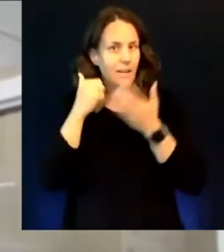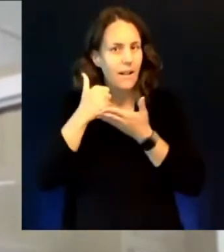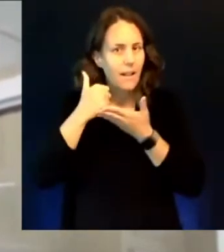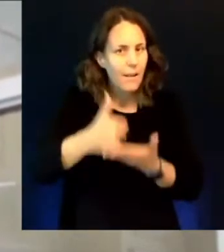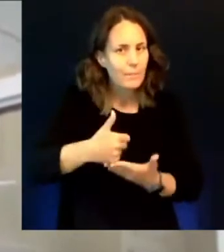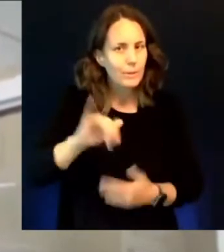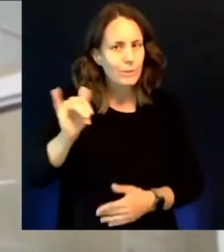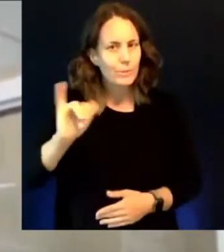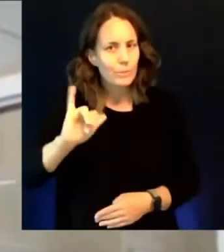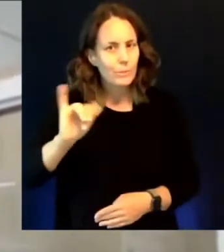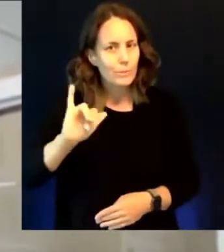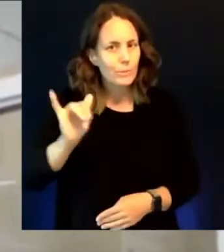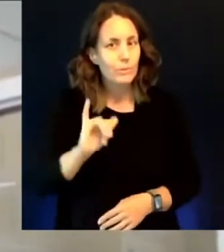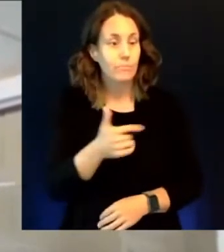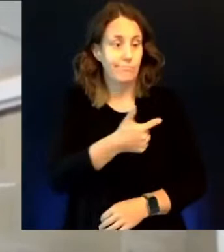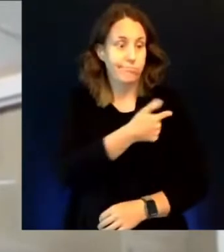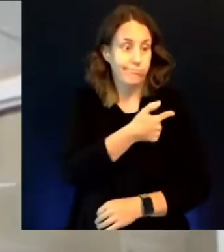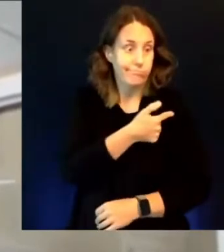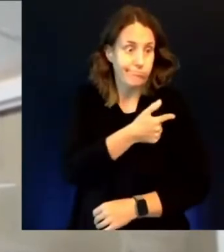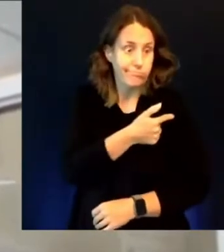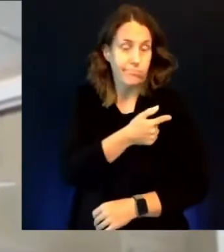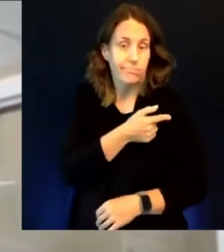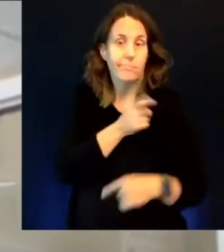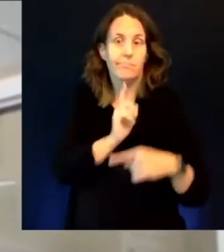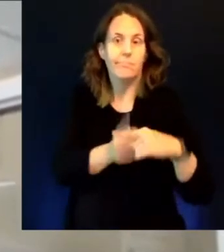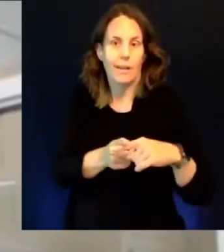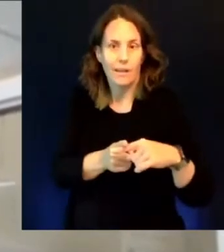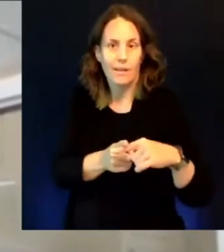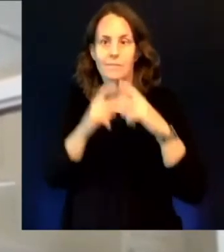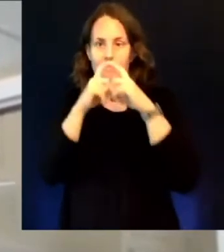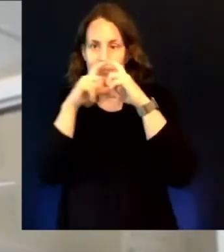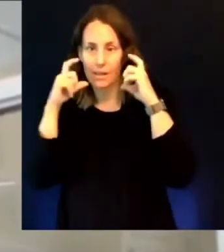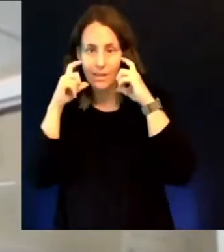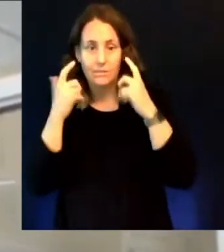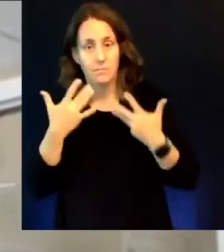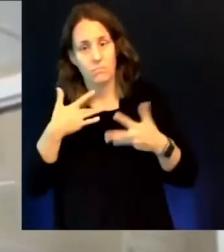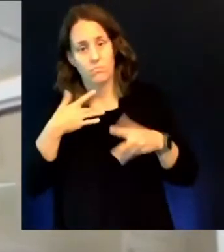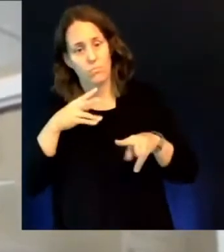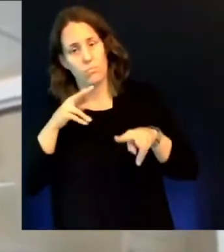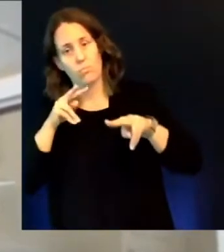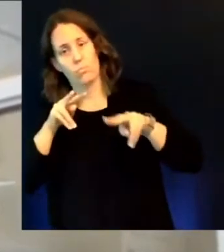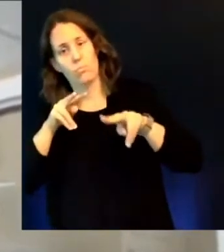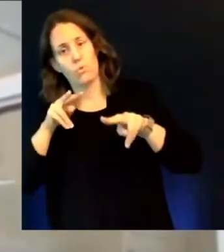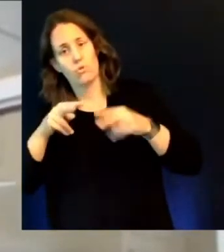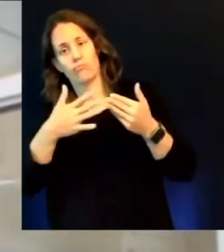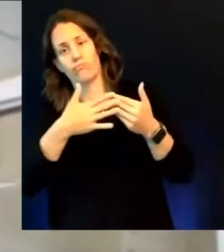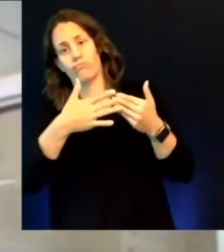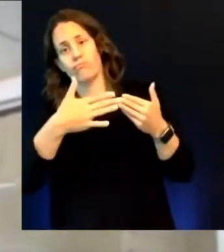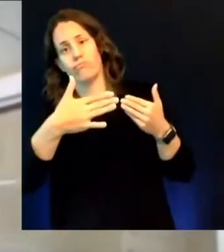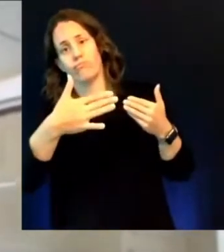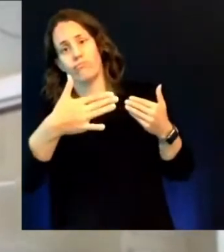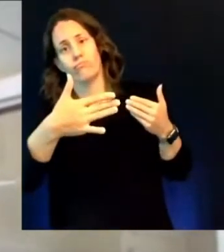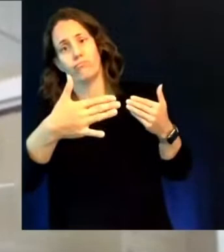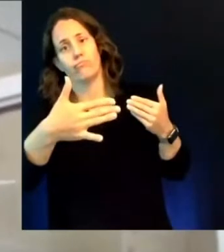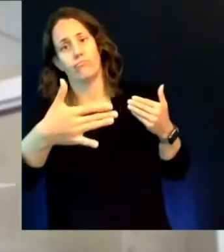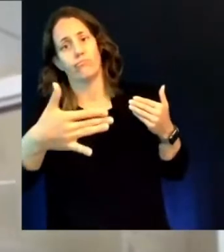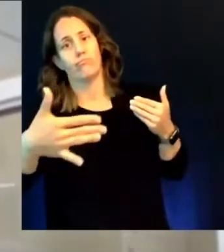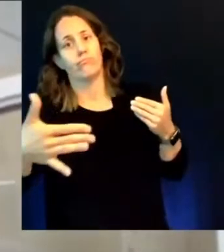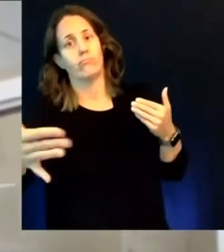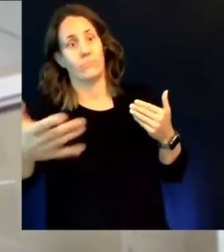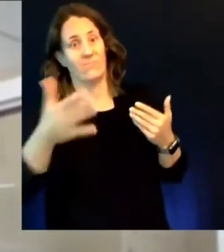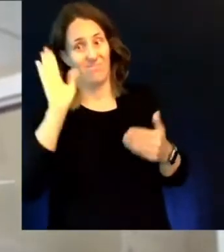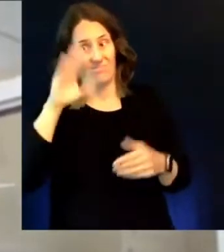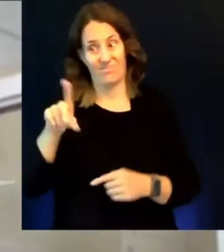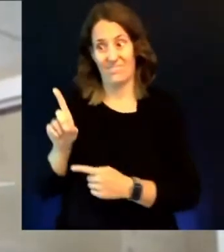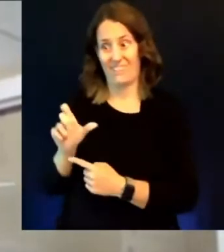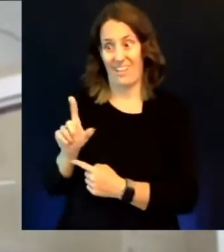there's widespread transmission in the community, it's going to affect unvaccinated people at a much higher level. But when we have